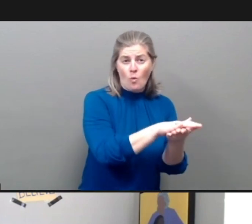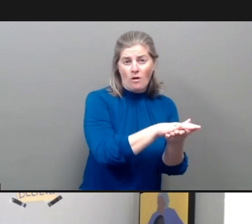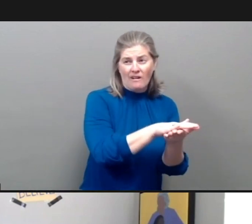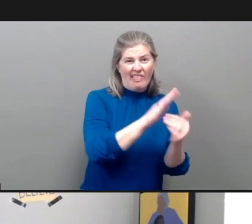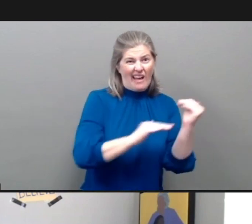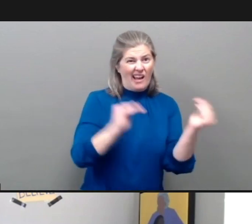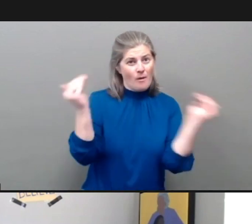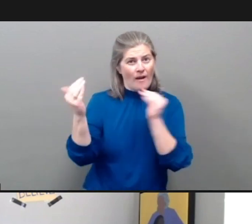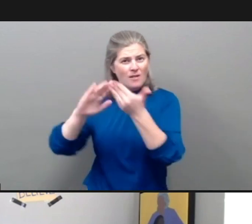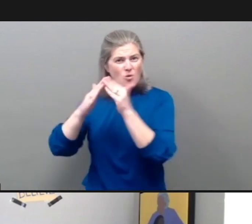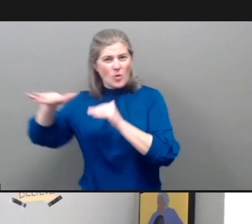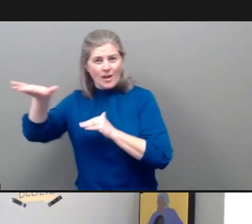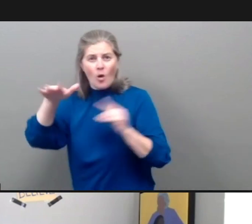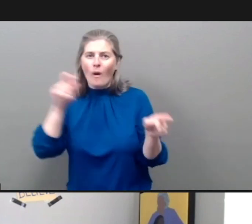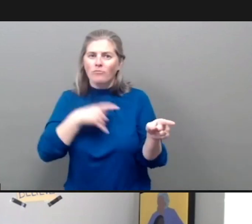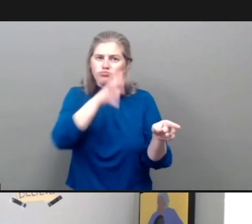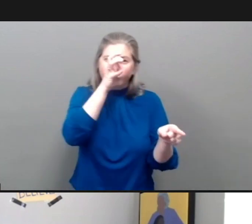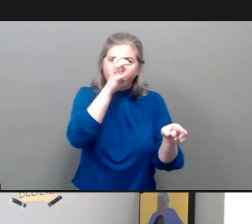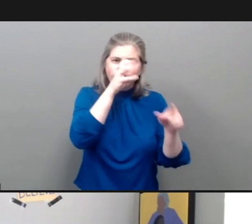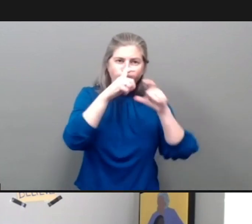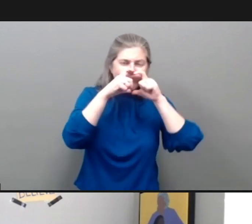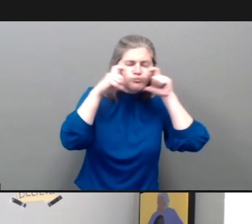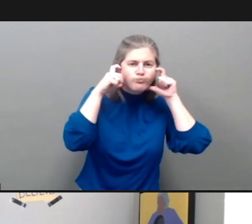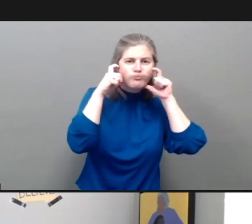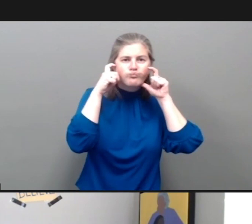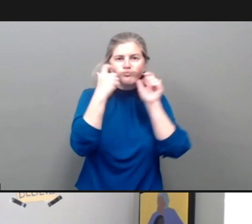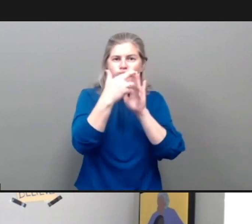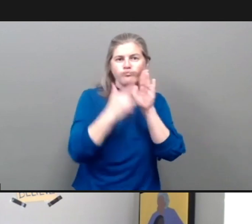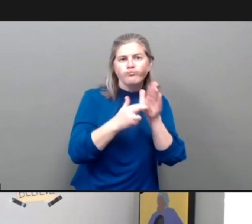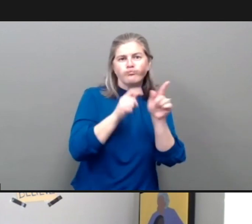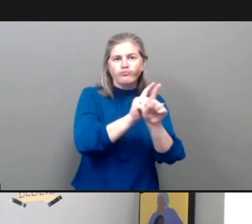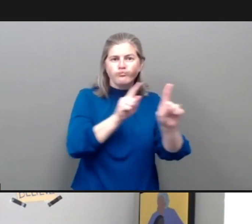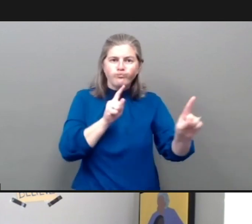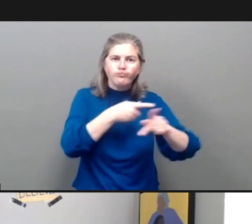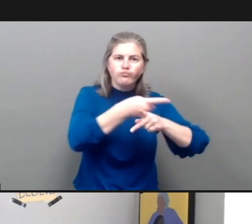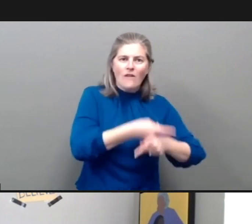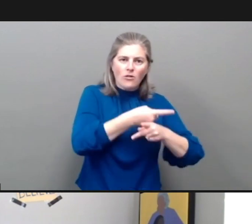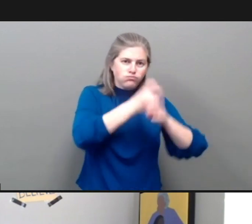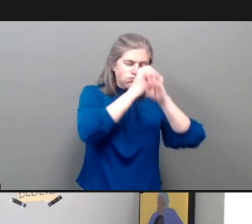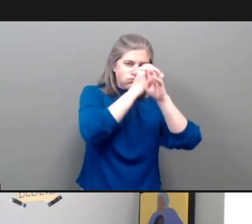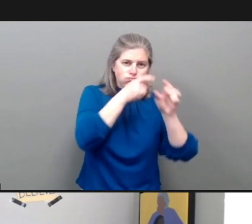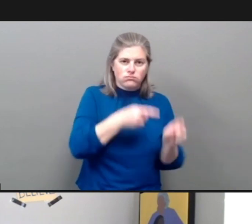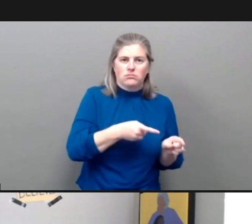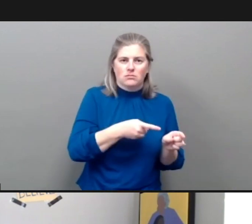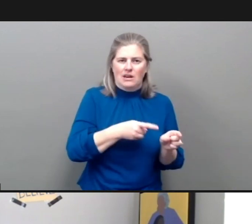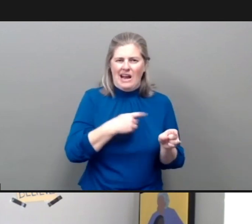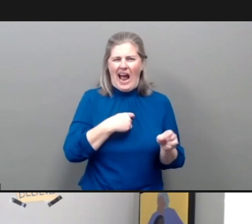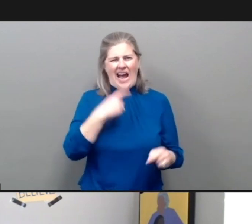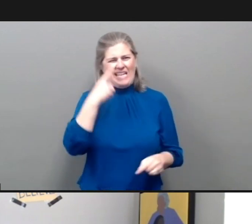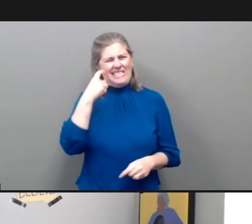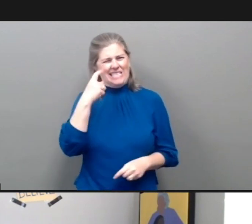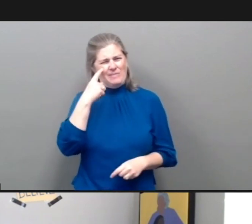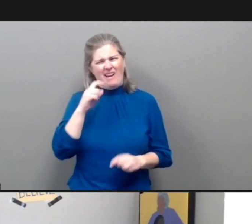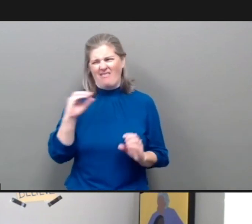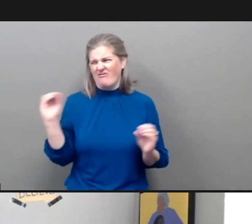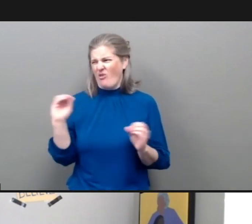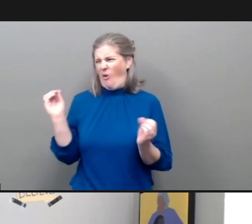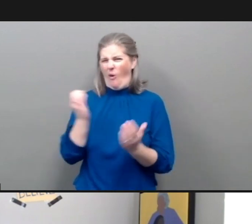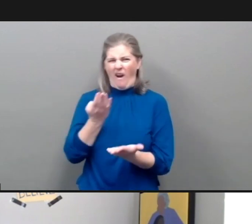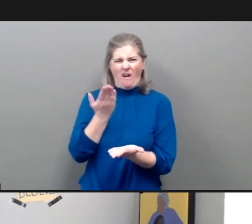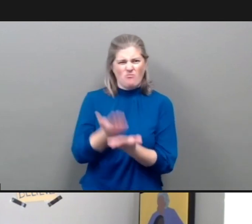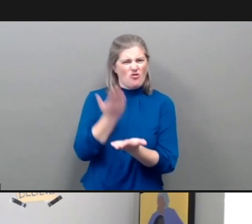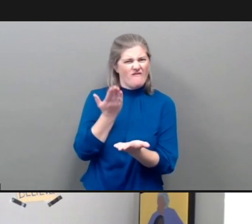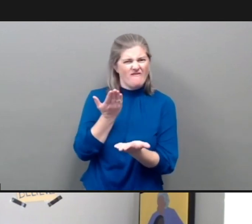the rigorous adherence to masking and distancing and being careful. So I don't think there's anything out there that's